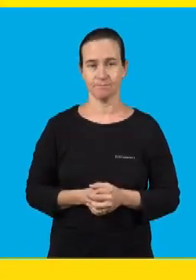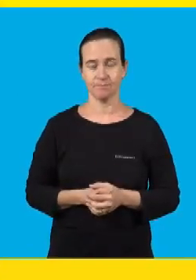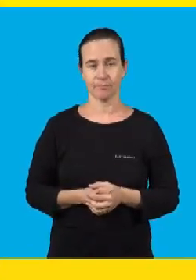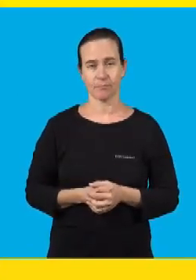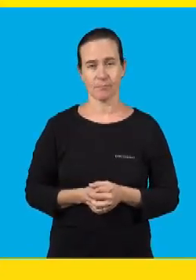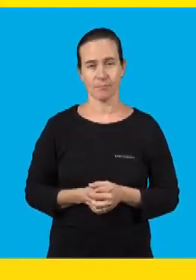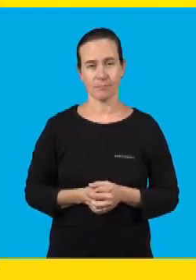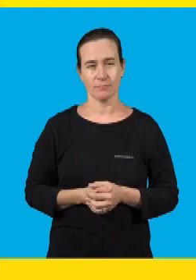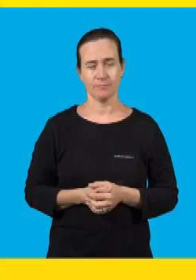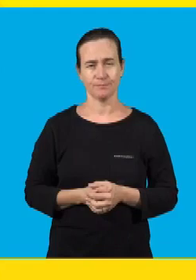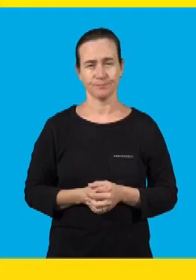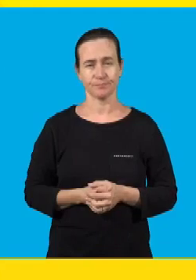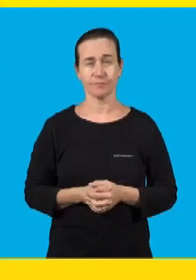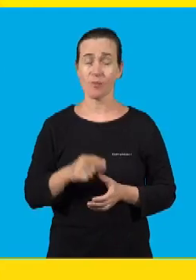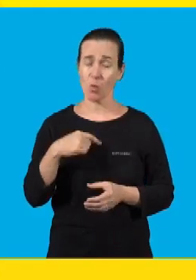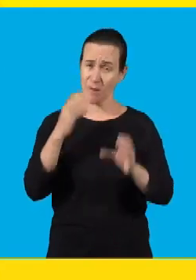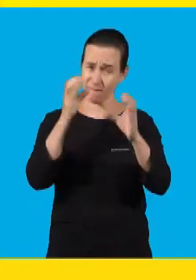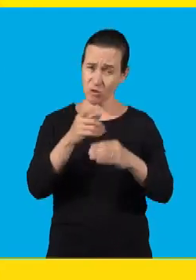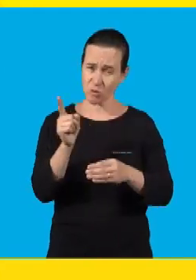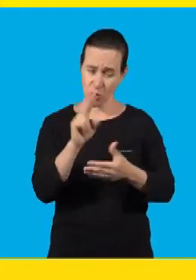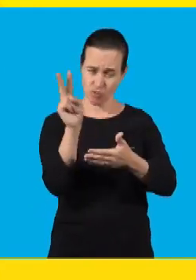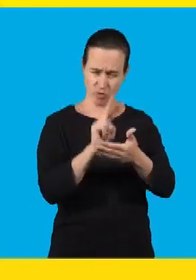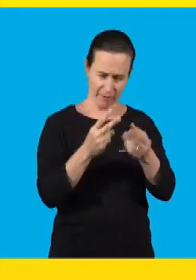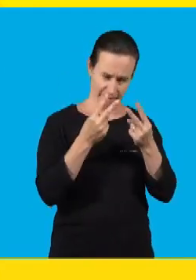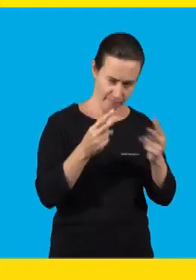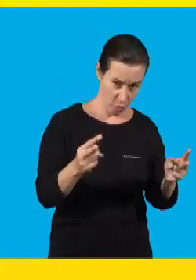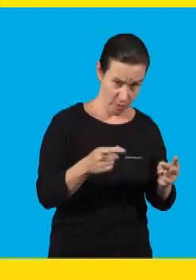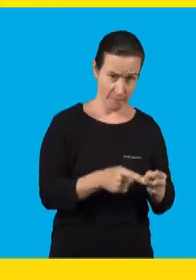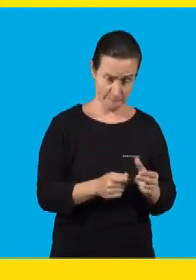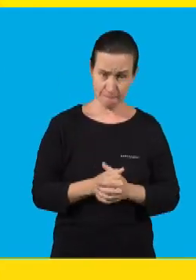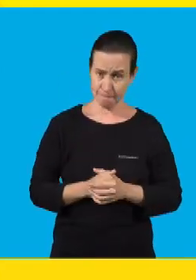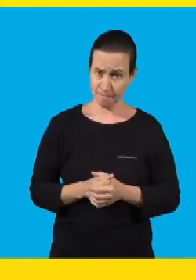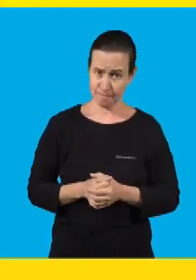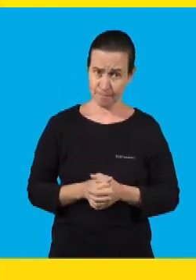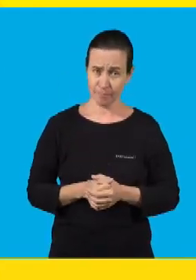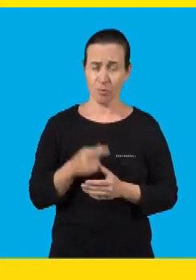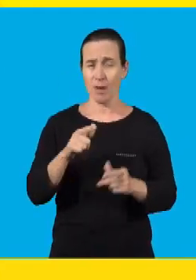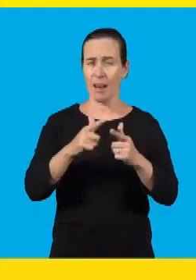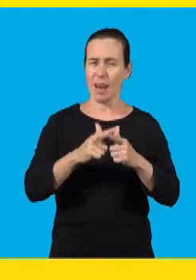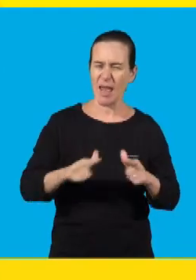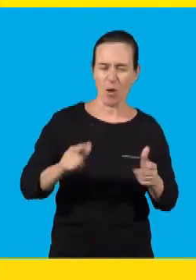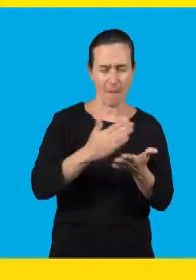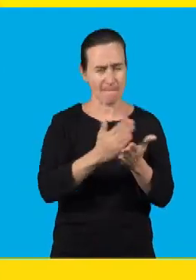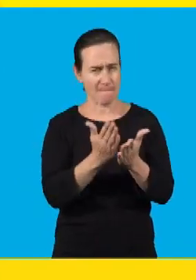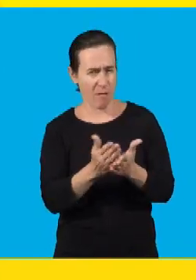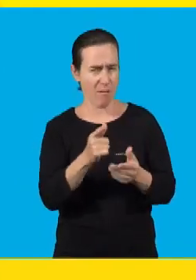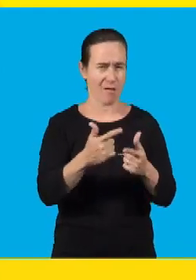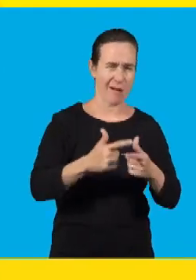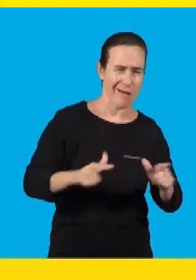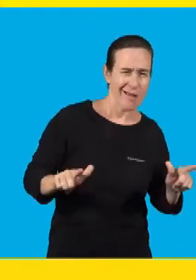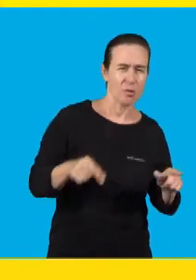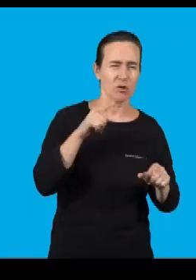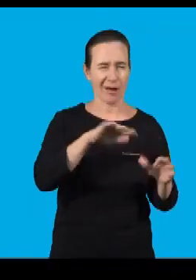remember, in our curriculum scope, we are focusing on reading and viewing, and remember, in this case, we looked at language